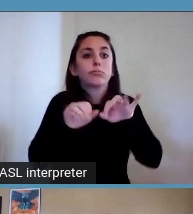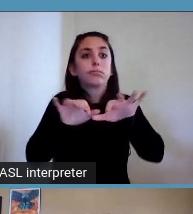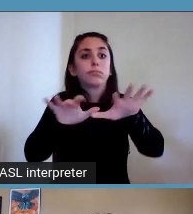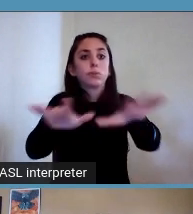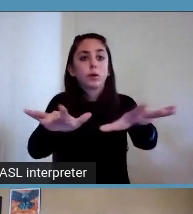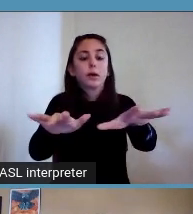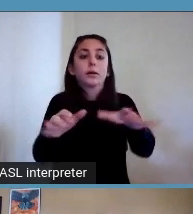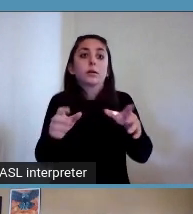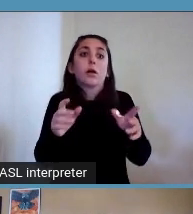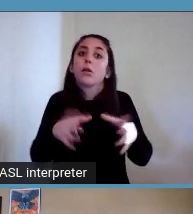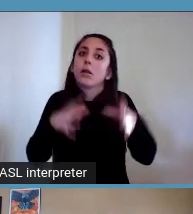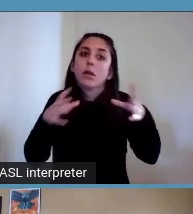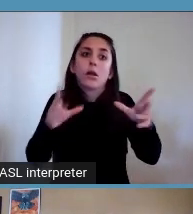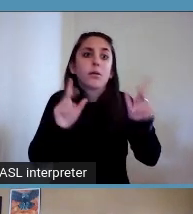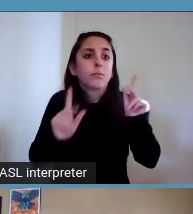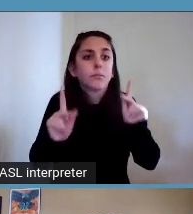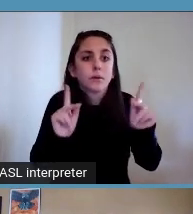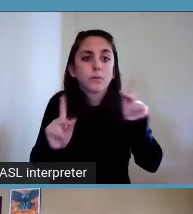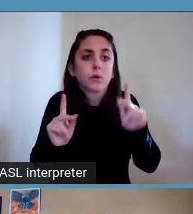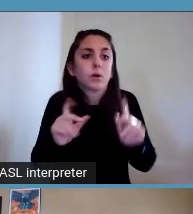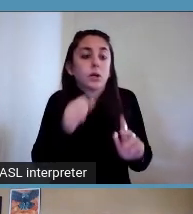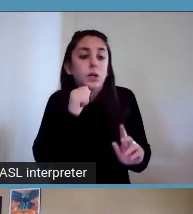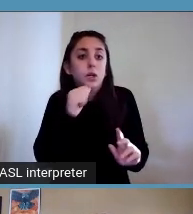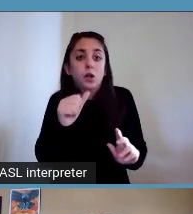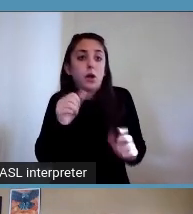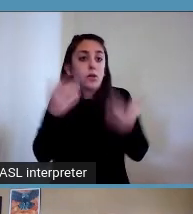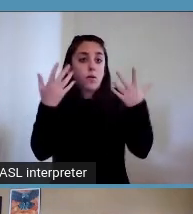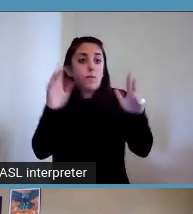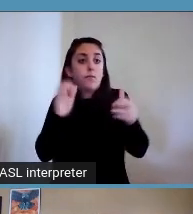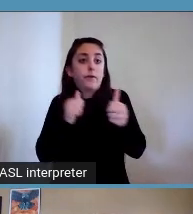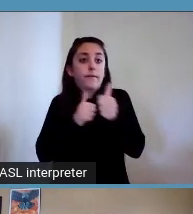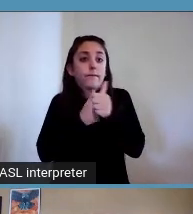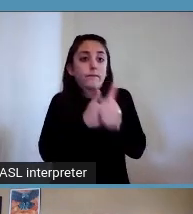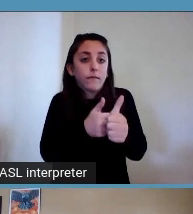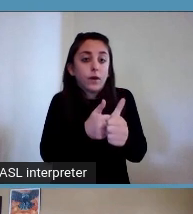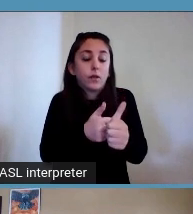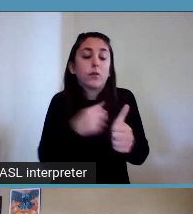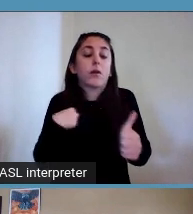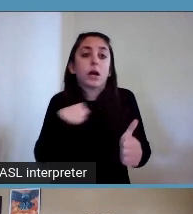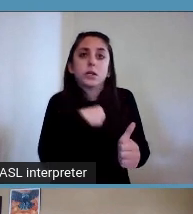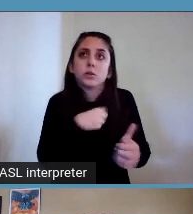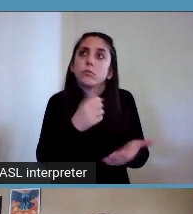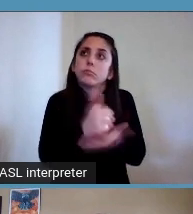hashtag was just really successful and got a wider viewership.